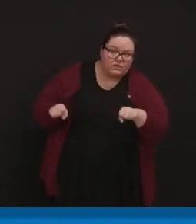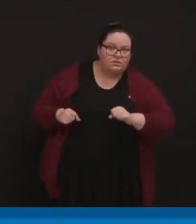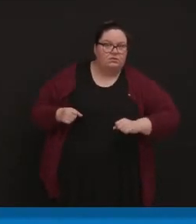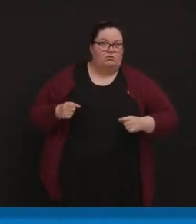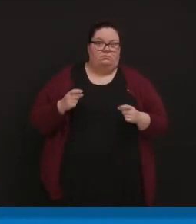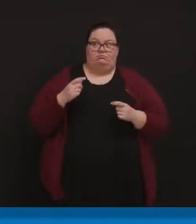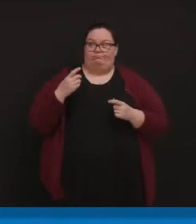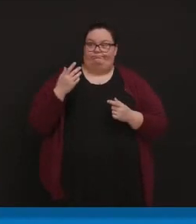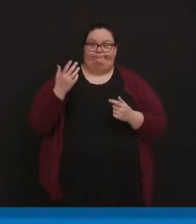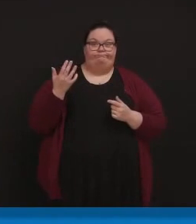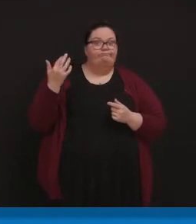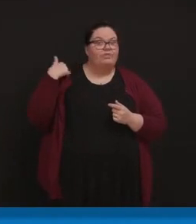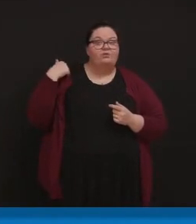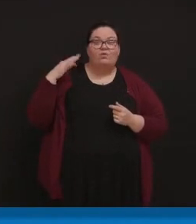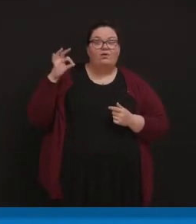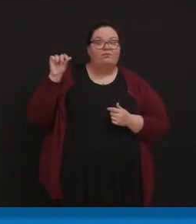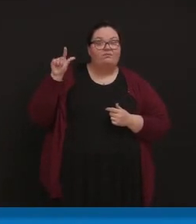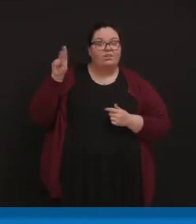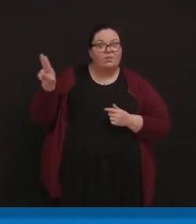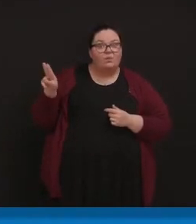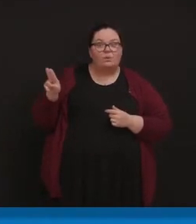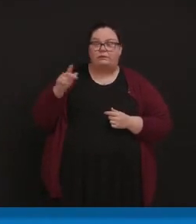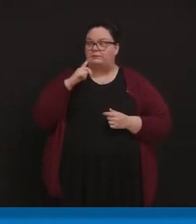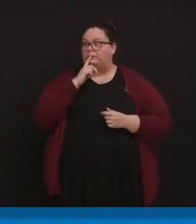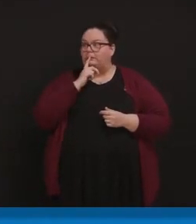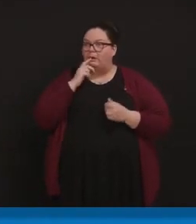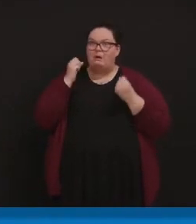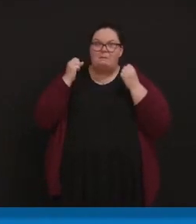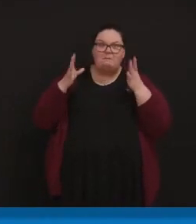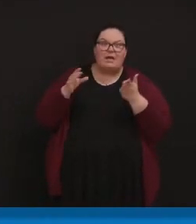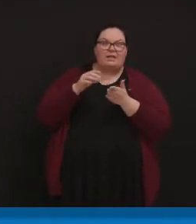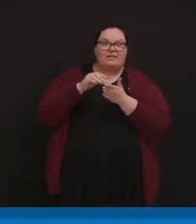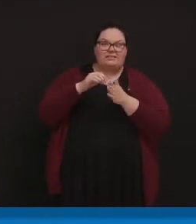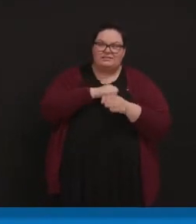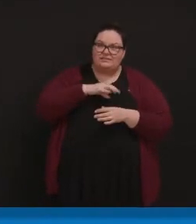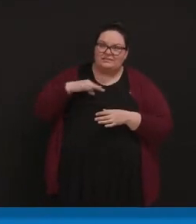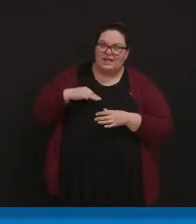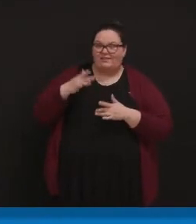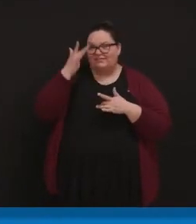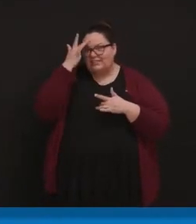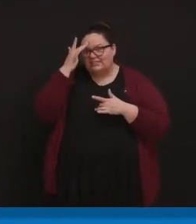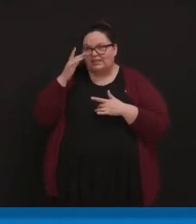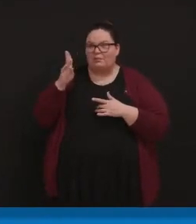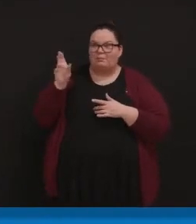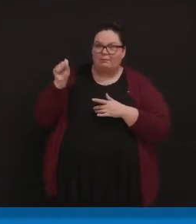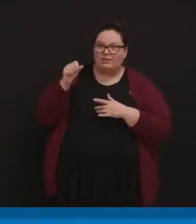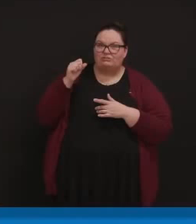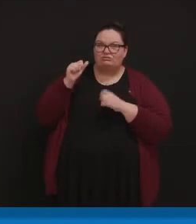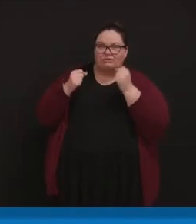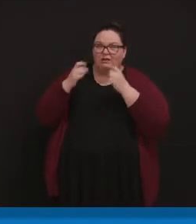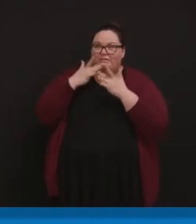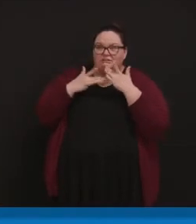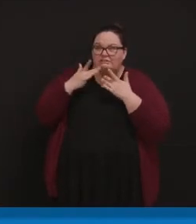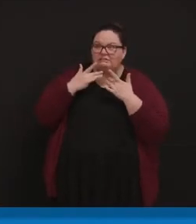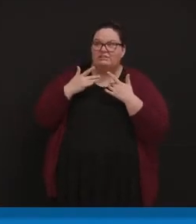the past, flu outbreaks have caused schools to have to consider closing temporarily. So this isn't exceptional or unusual, but it's still an enormous